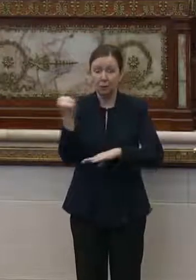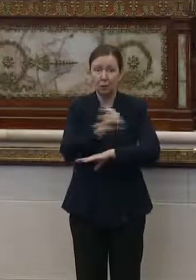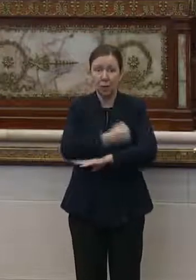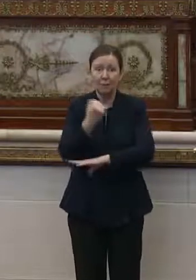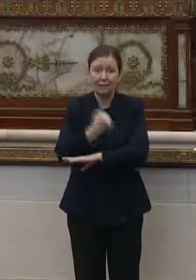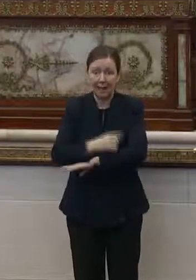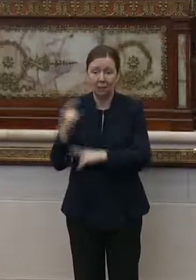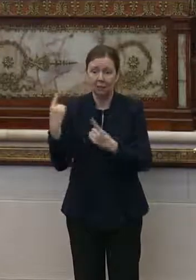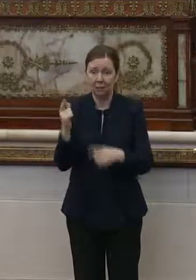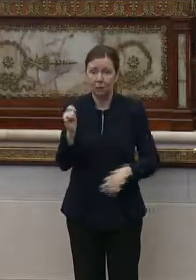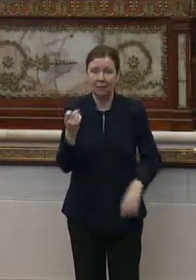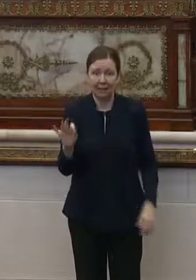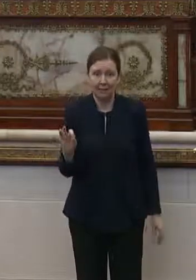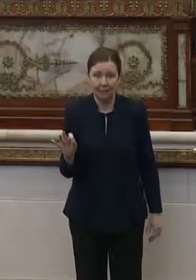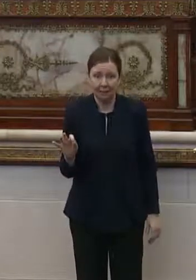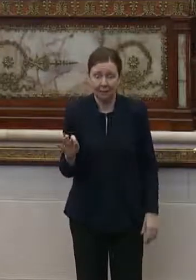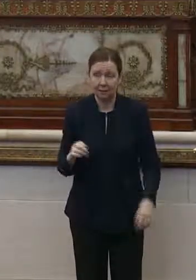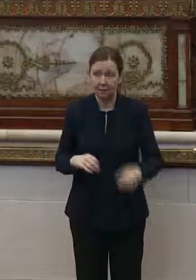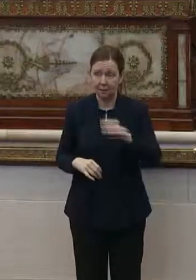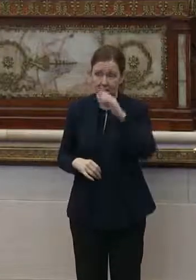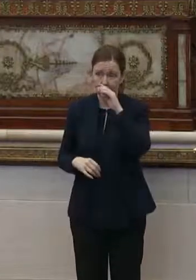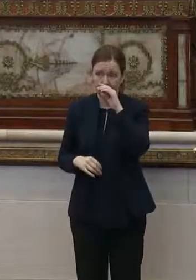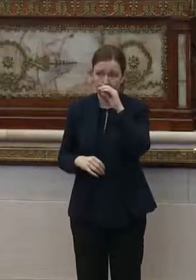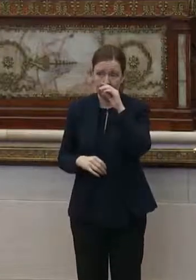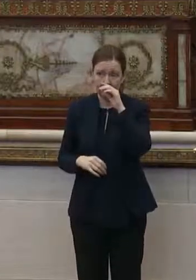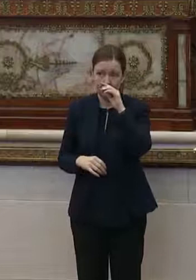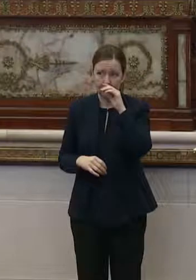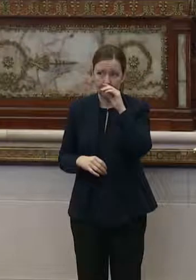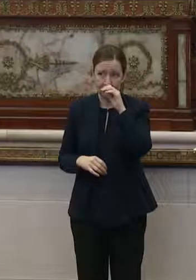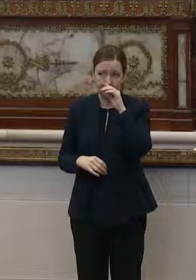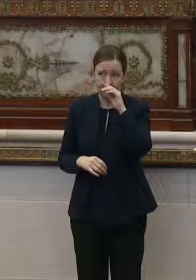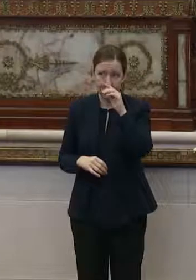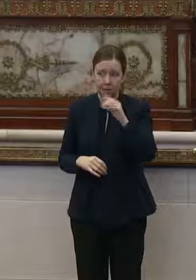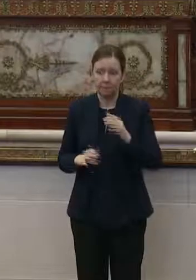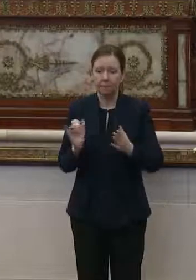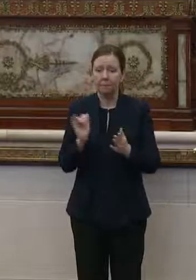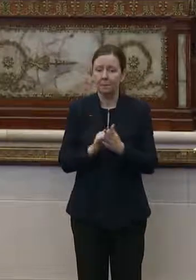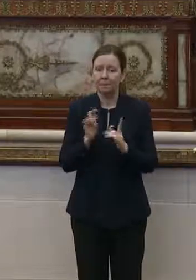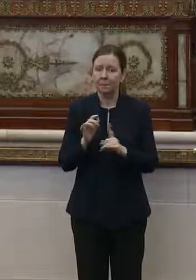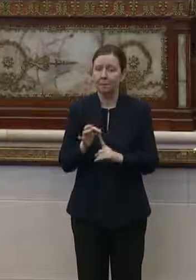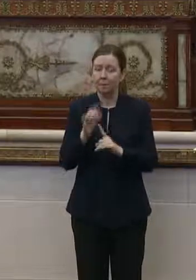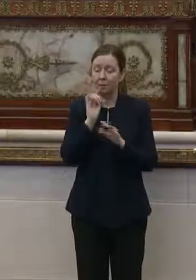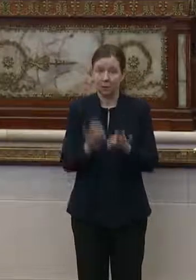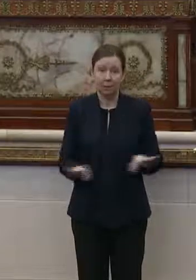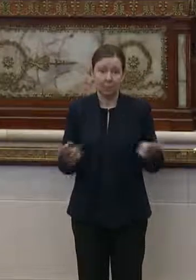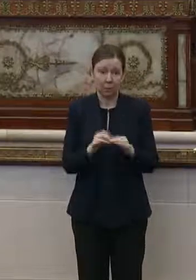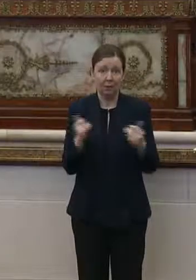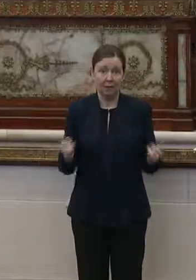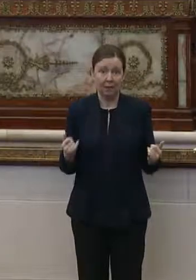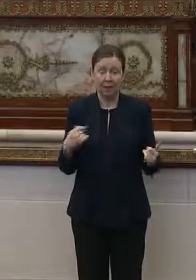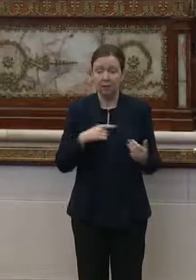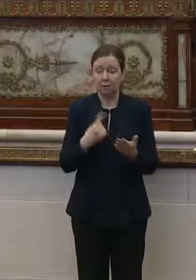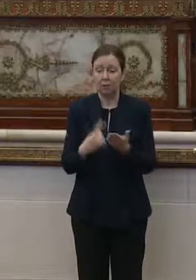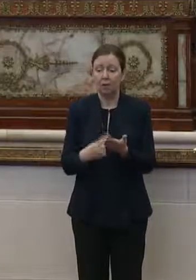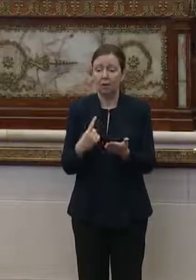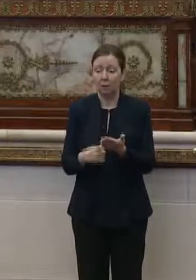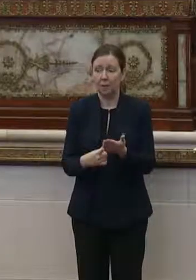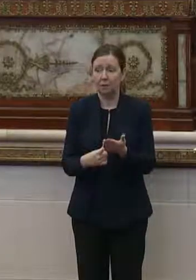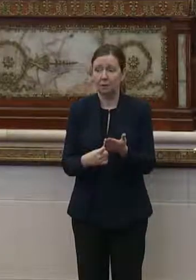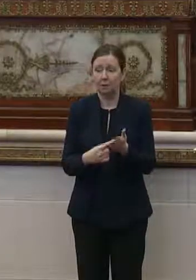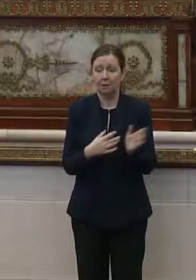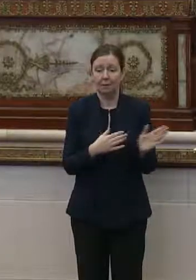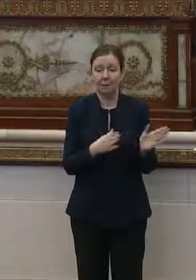since 2019. This is particularly important right now as we talk about the